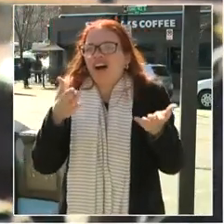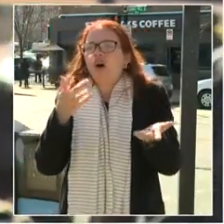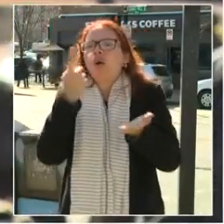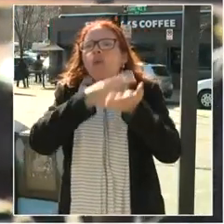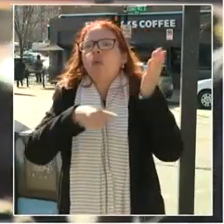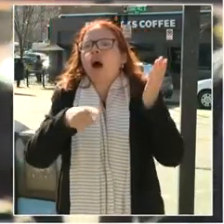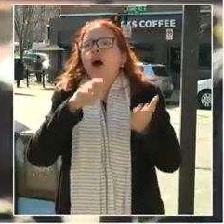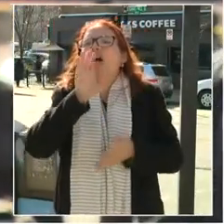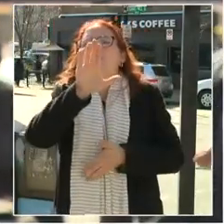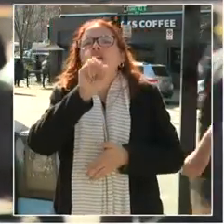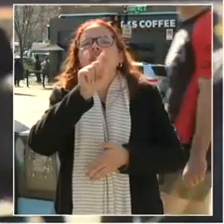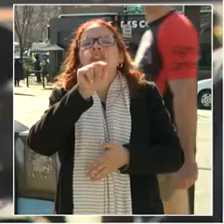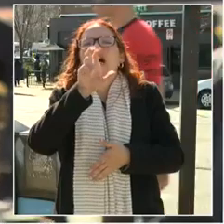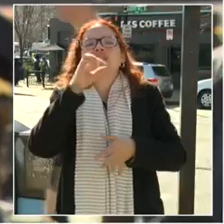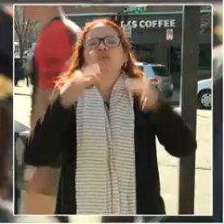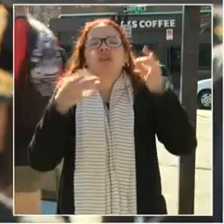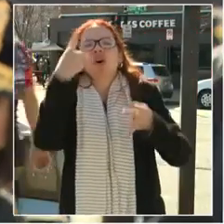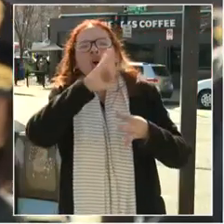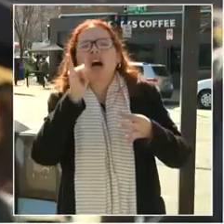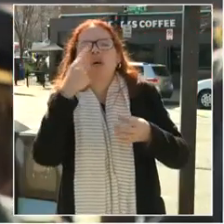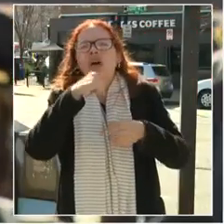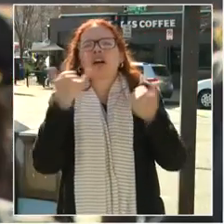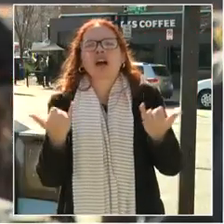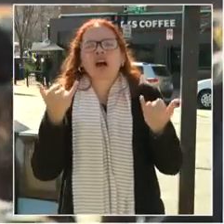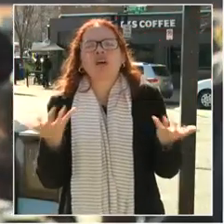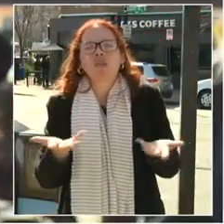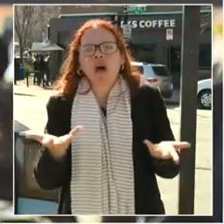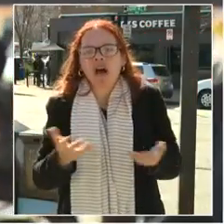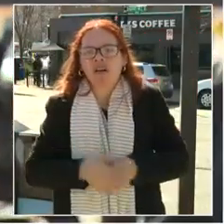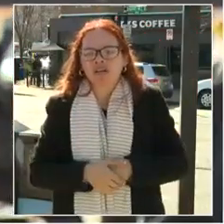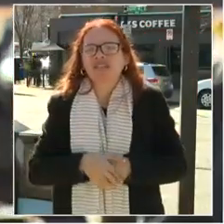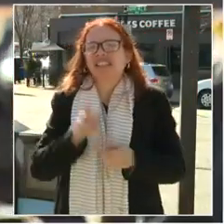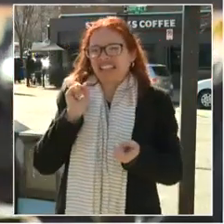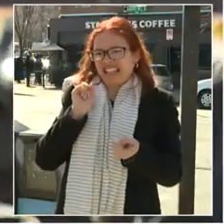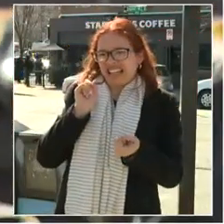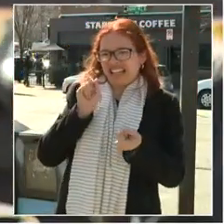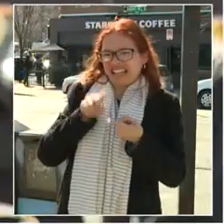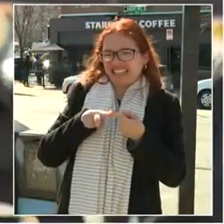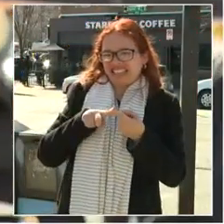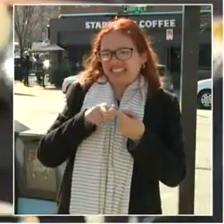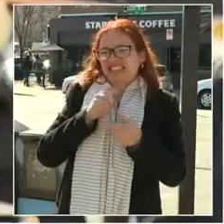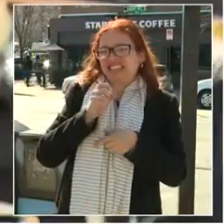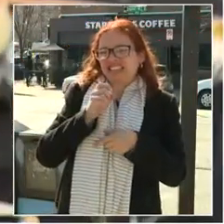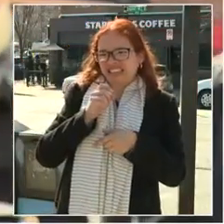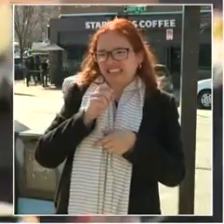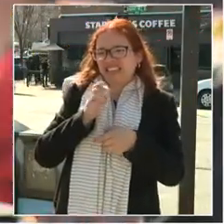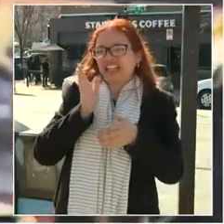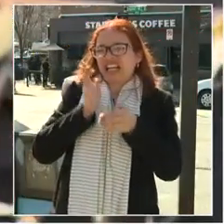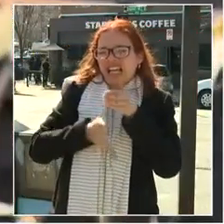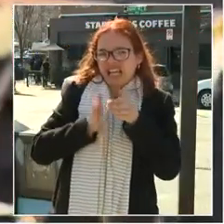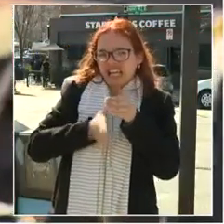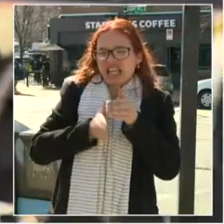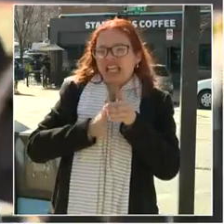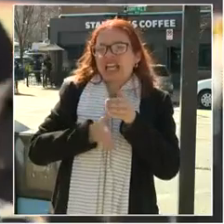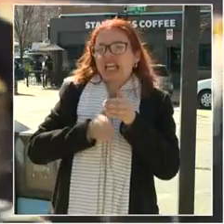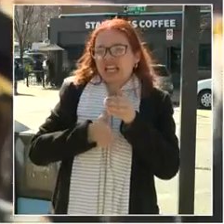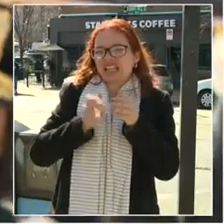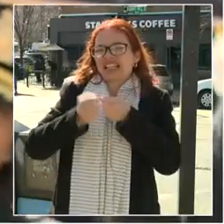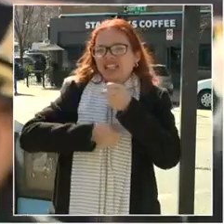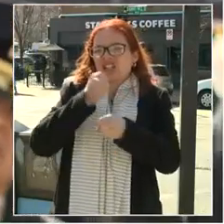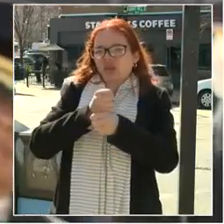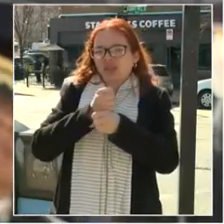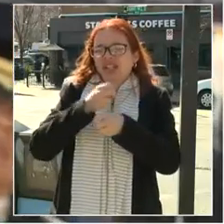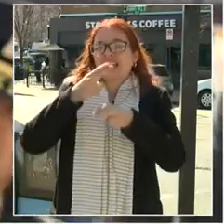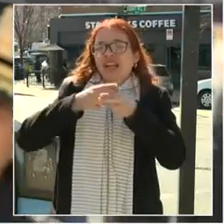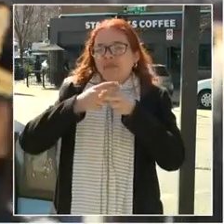now? he got sentenced at least till the end of the year because I went online. His name is Nix.